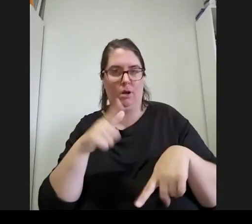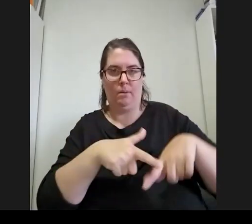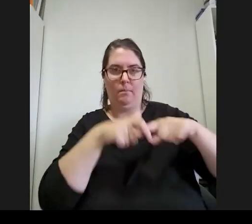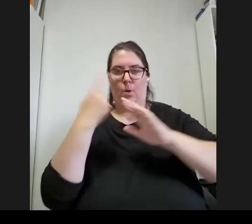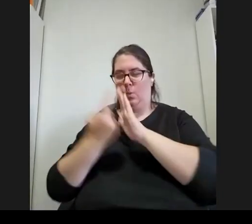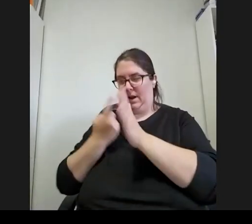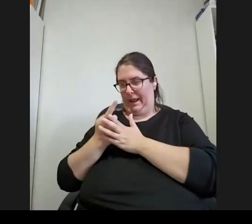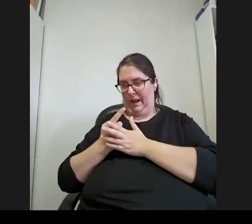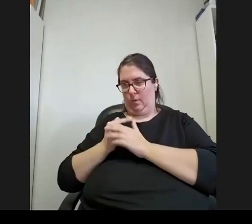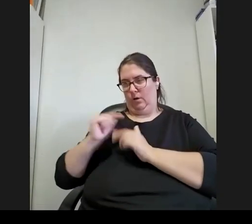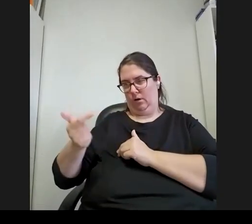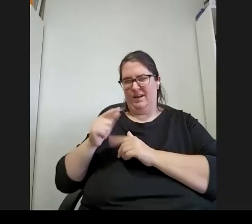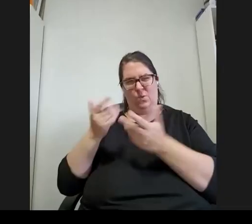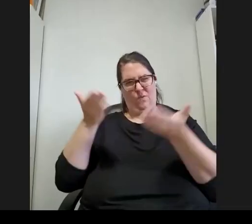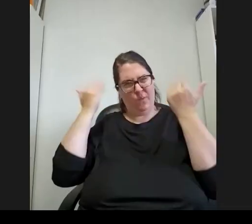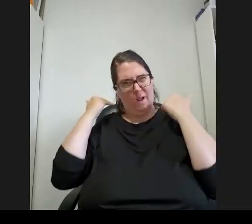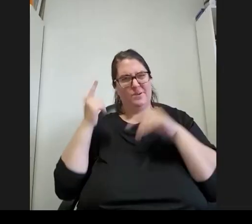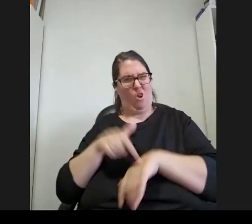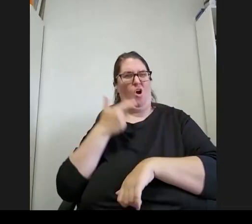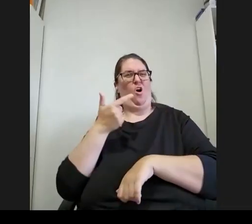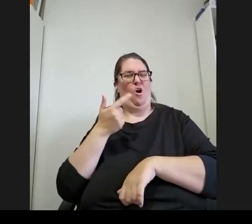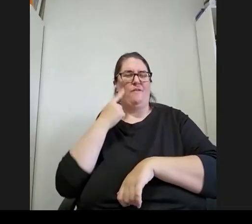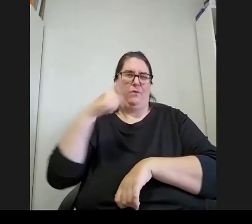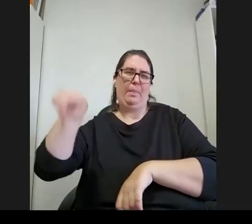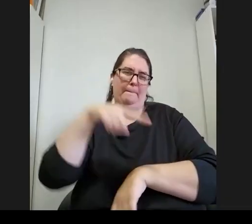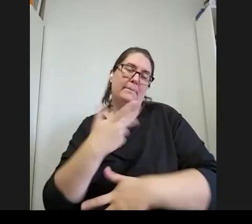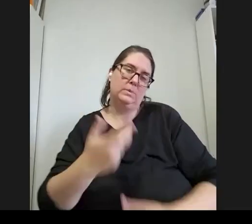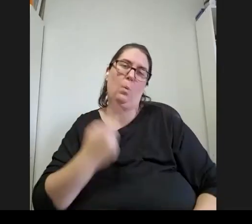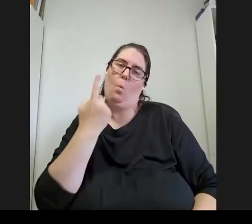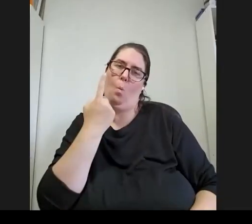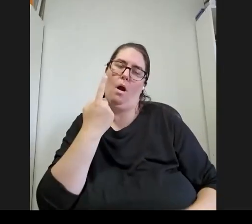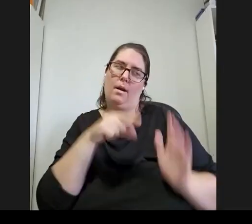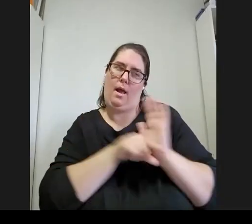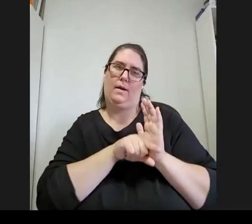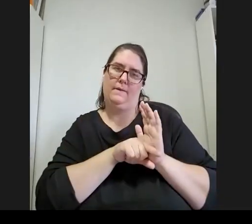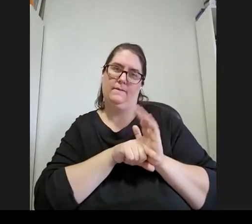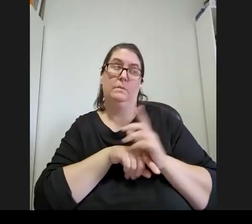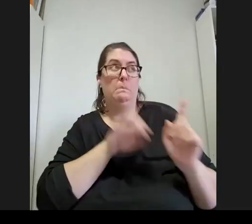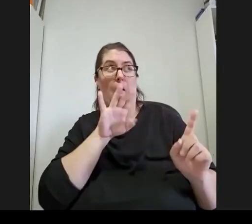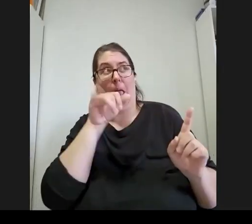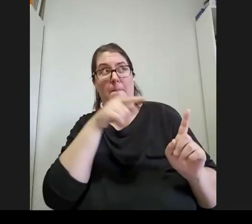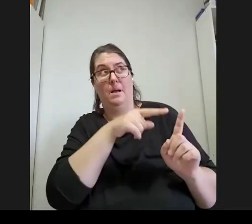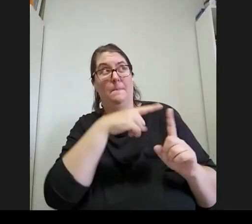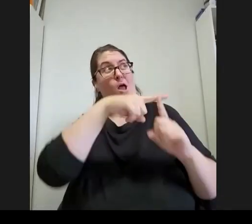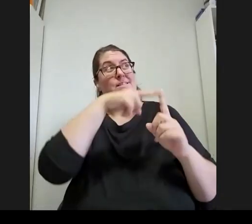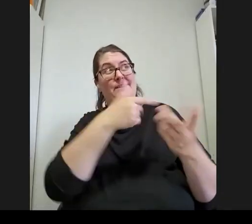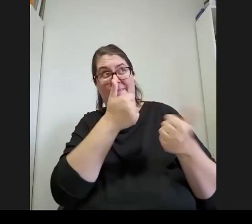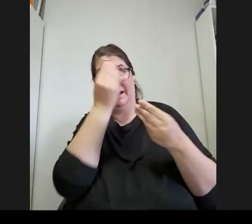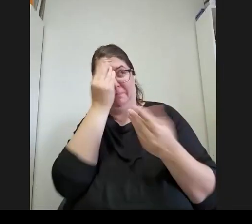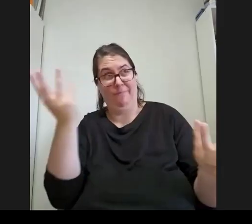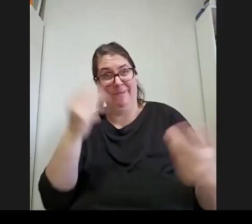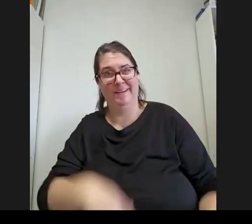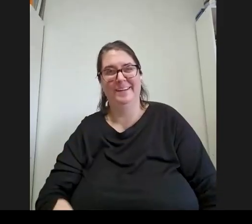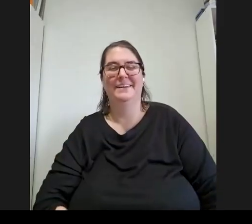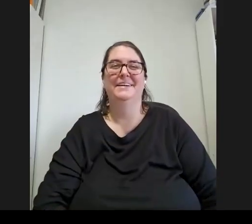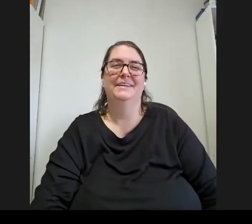bit overwhelming from that perspective. And yeah, Emma can share some good factors, the